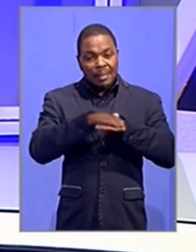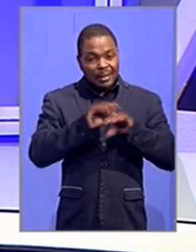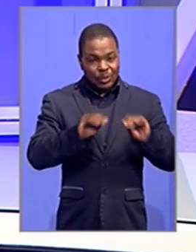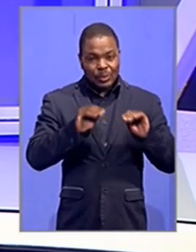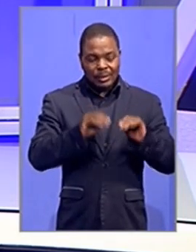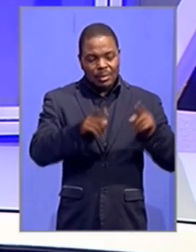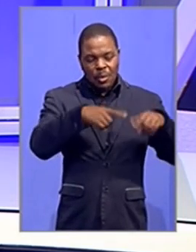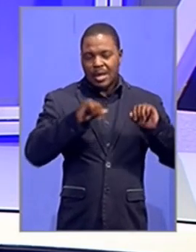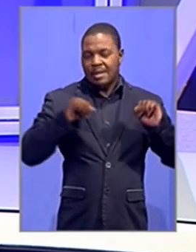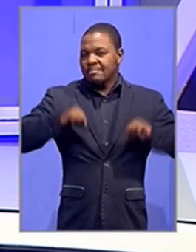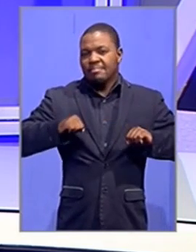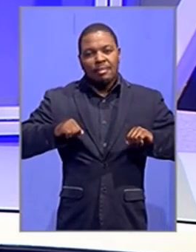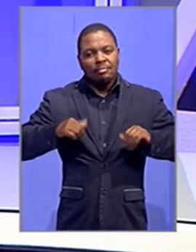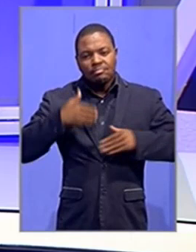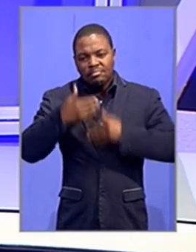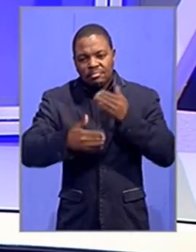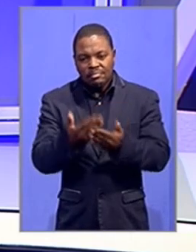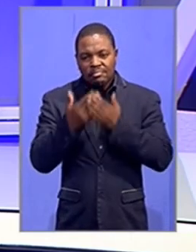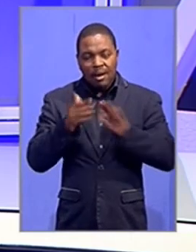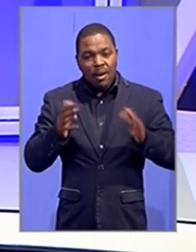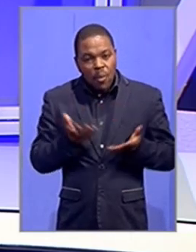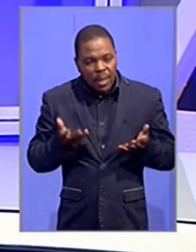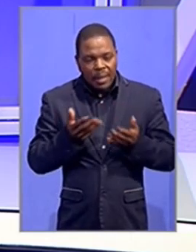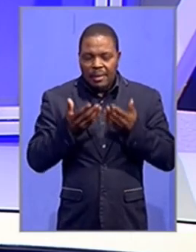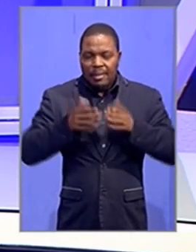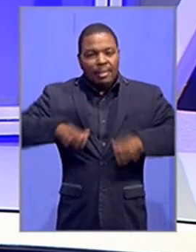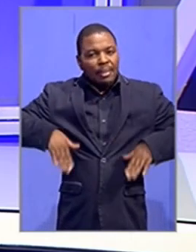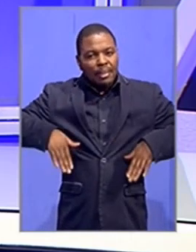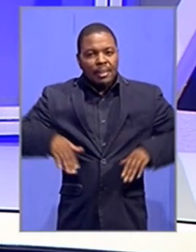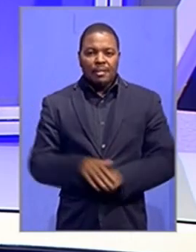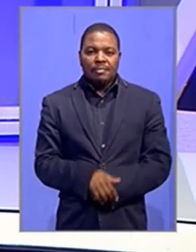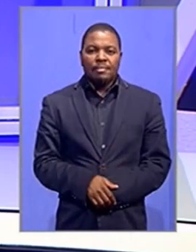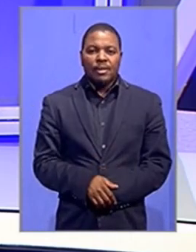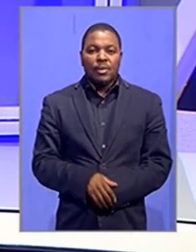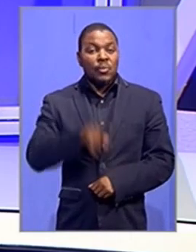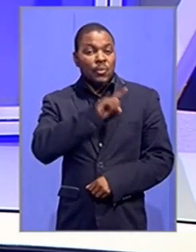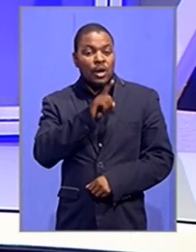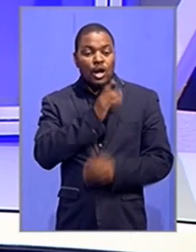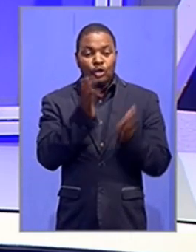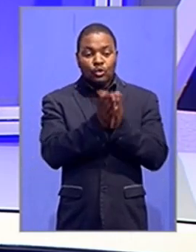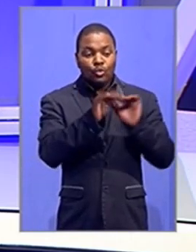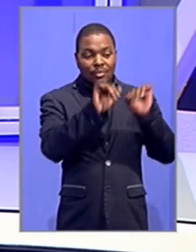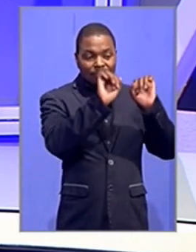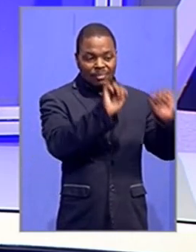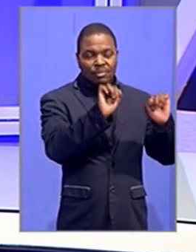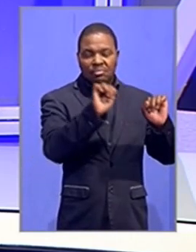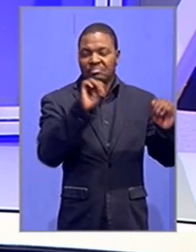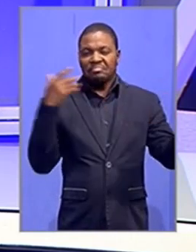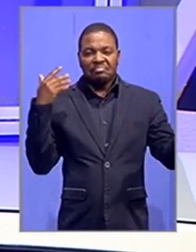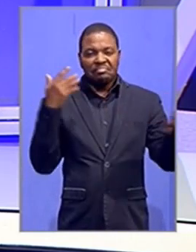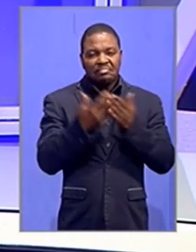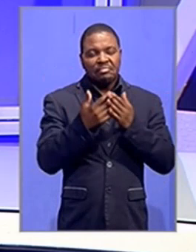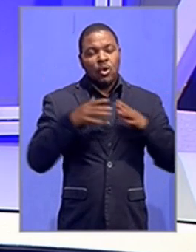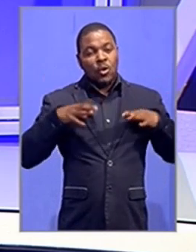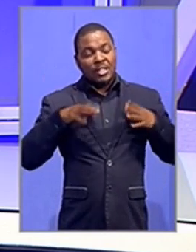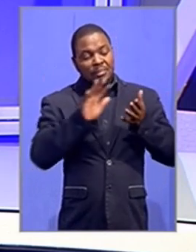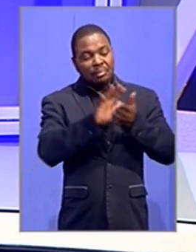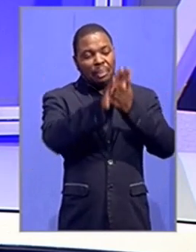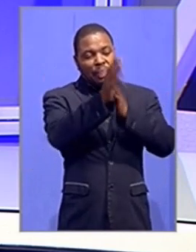tumelano ya gore barutwana ba ya go simolola ka engwaga o montšhwa wa dithuto ka moso. Se ke moraga gore sekolo sa bona se thubakiwe ka malatsi ya